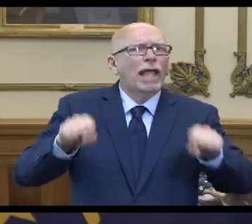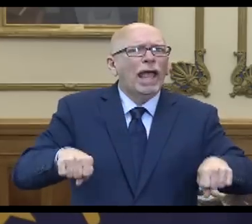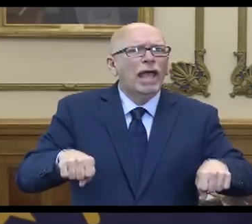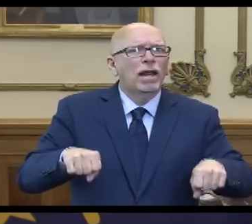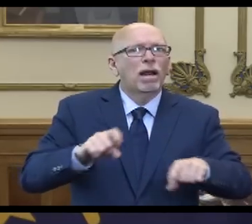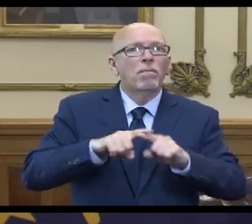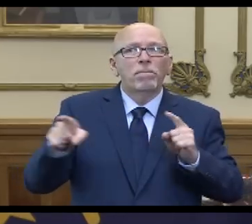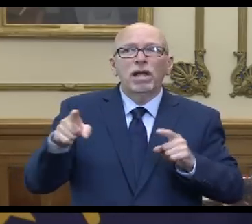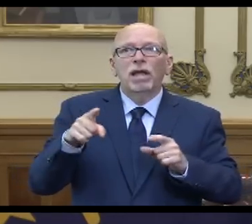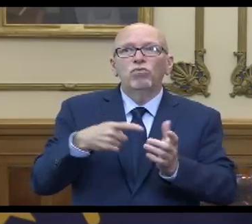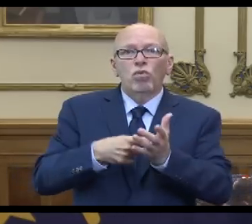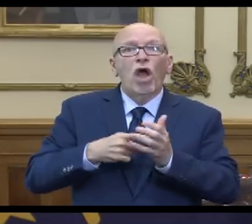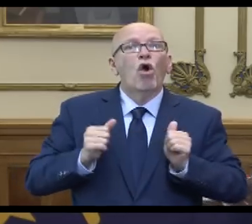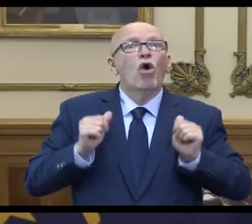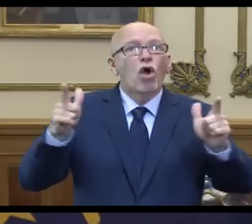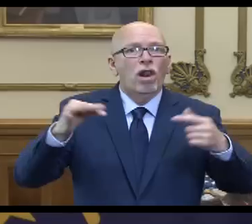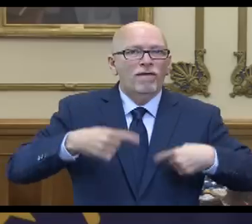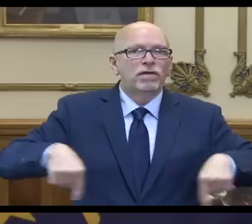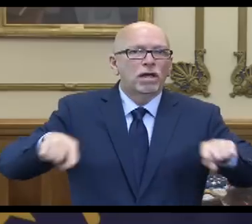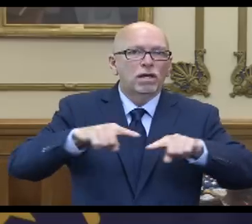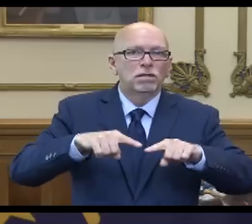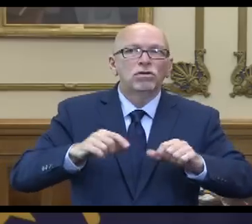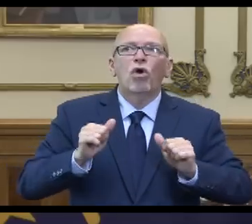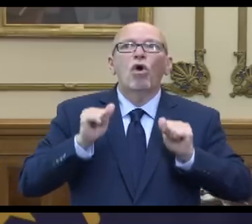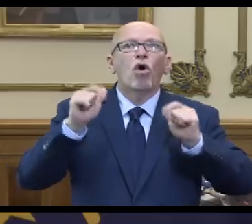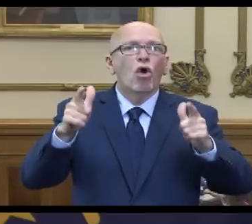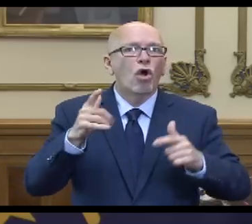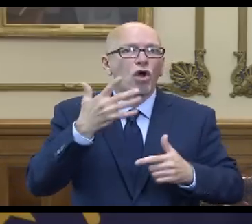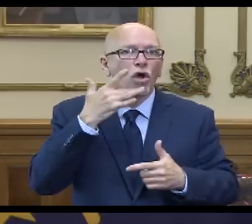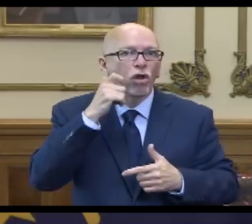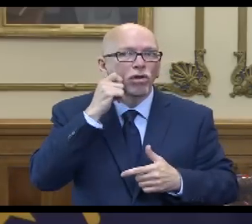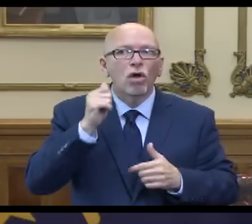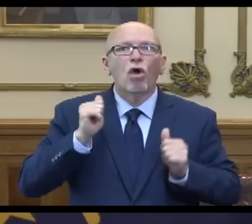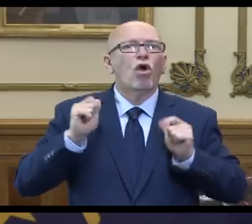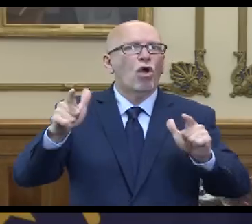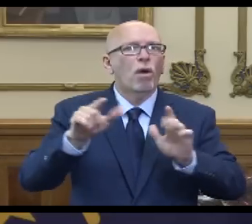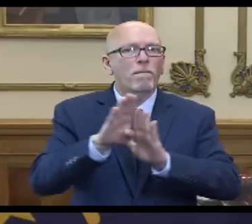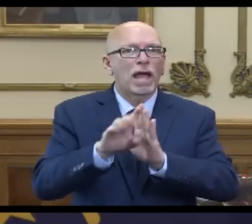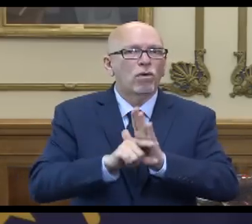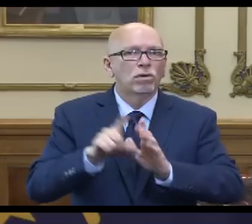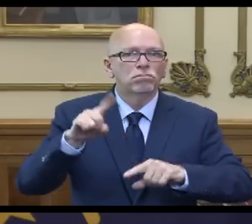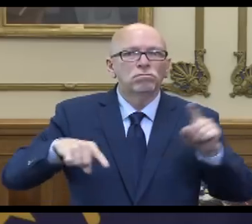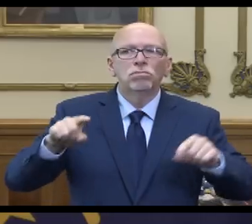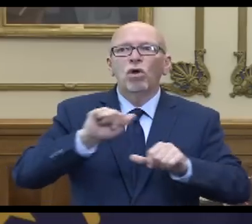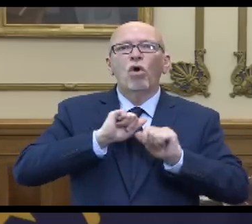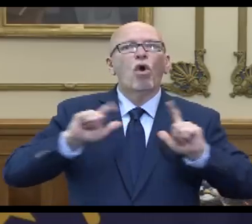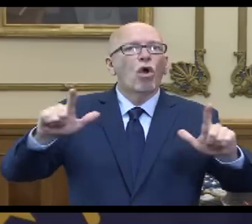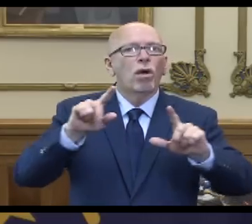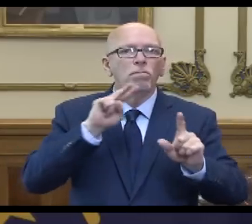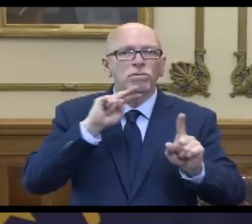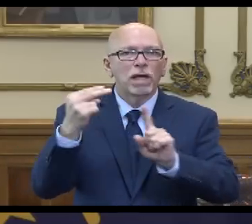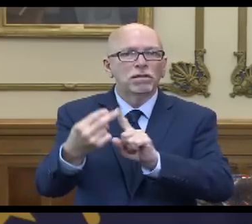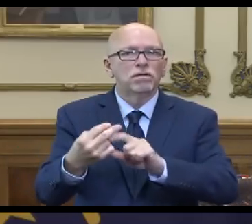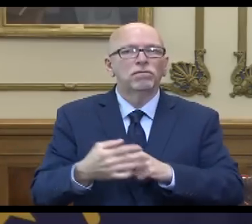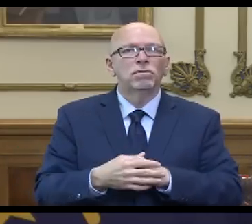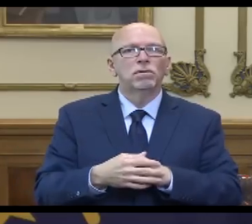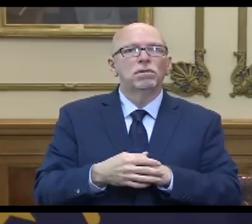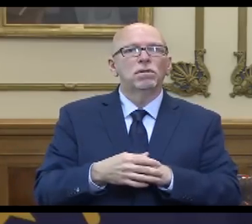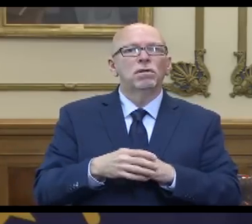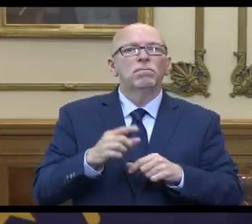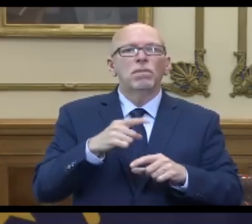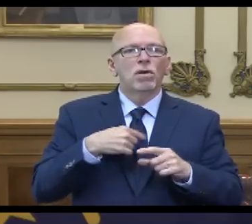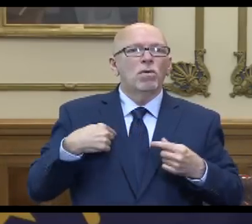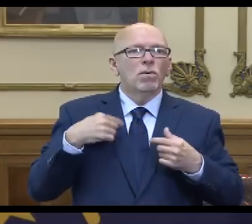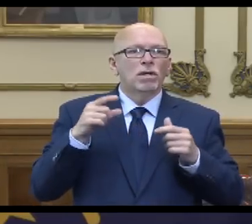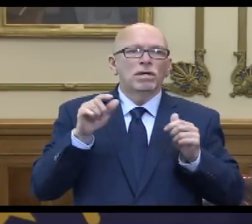summons all of us, of all colors and of all backgrounds, all perspectives. But we can do this, and we